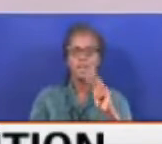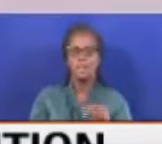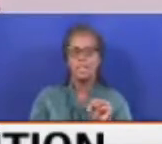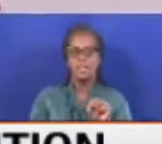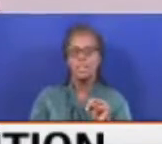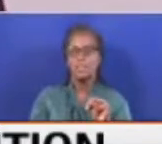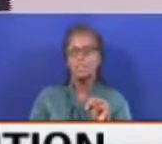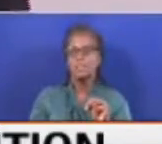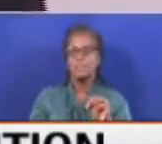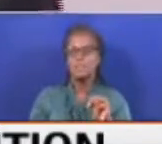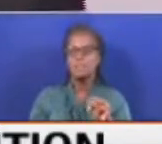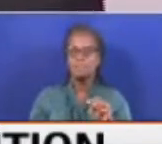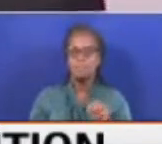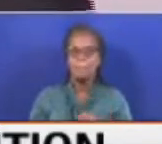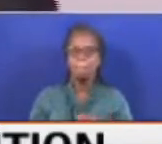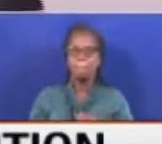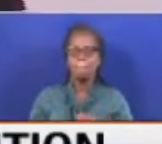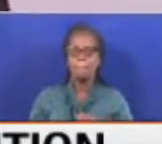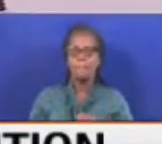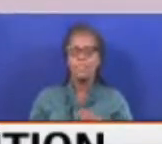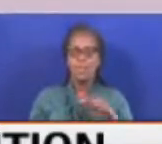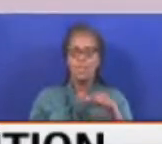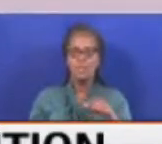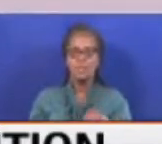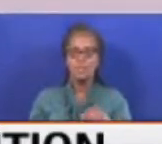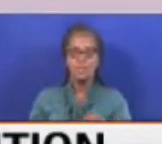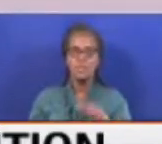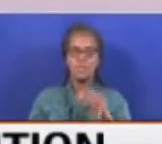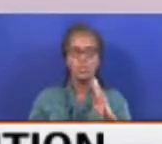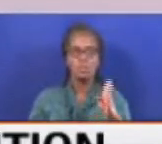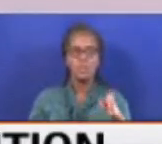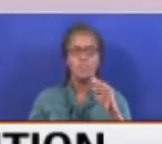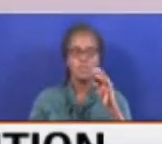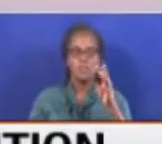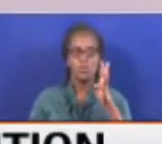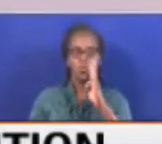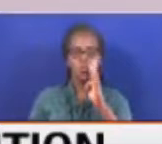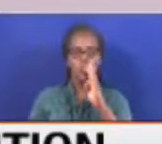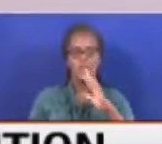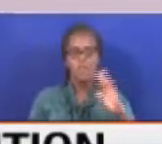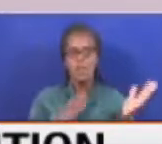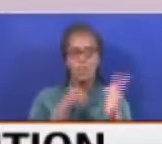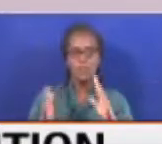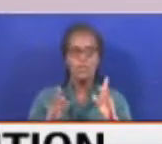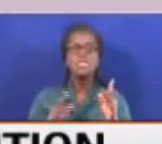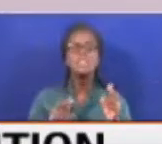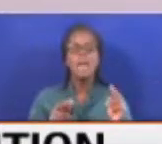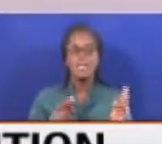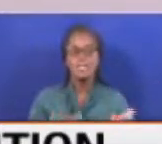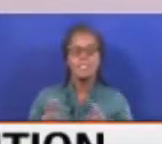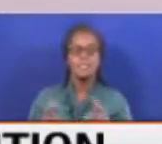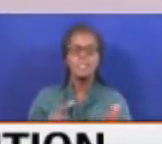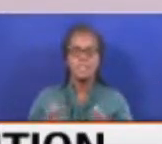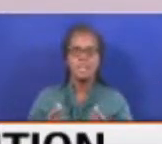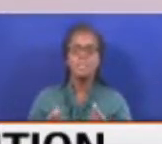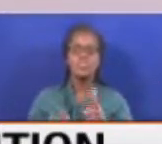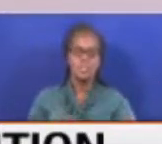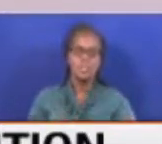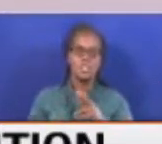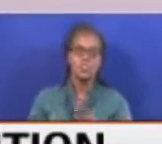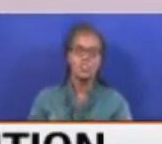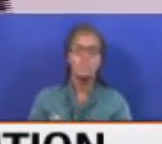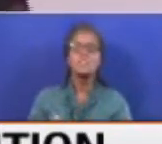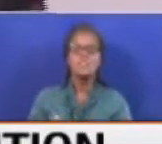Governance. This will be the Water, Forestry and Natural Resources Management Breakaway. The